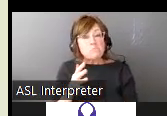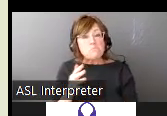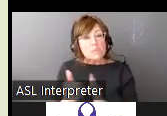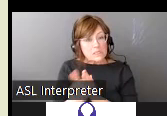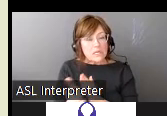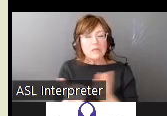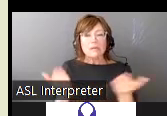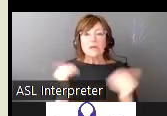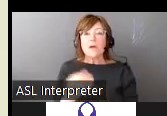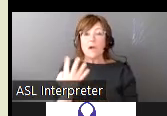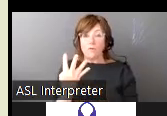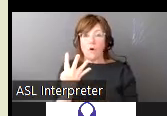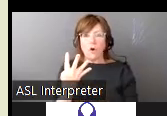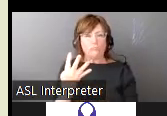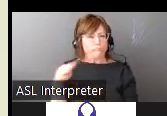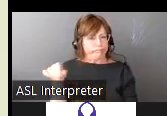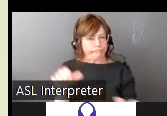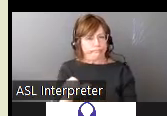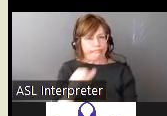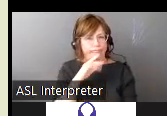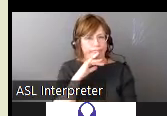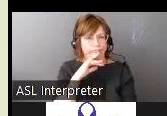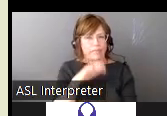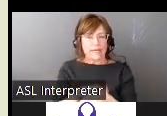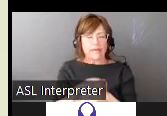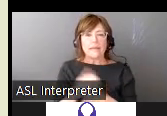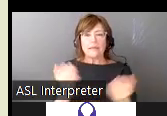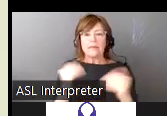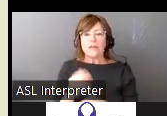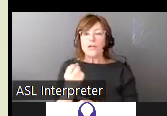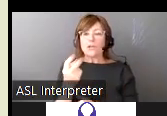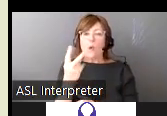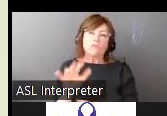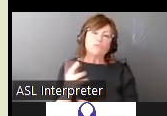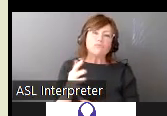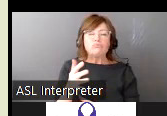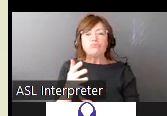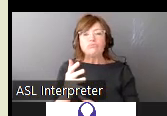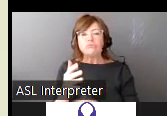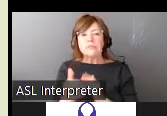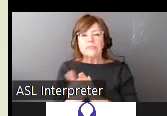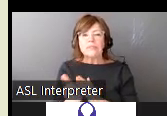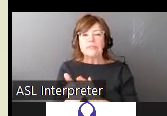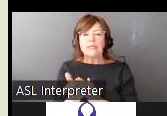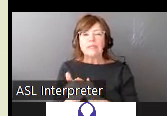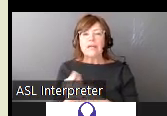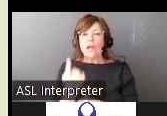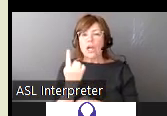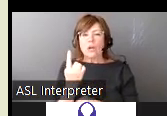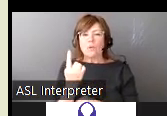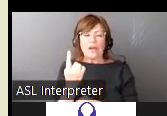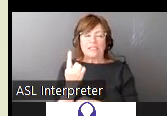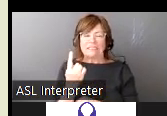reported an excellent proficiency. 12 reported a very good proficiency. And then 1 reported a poor proficiency